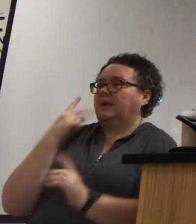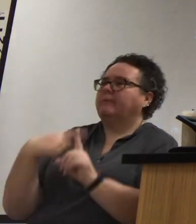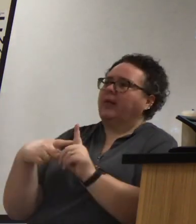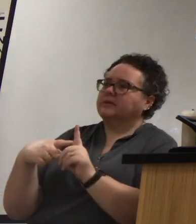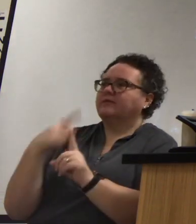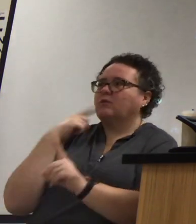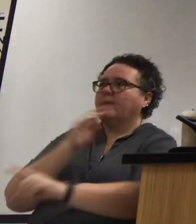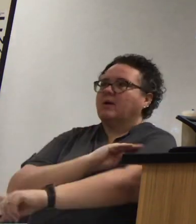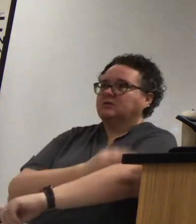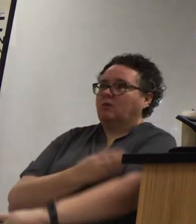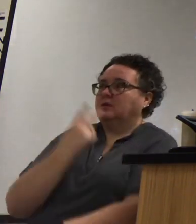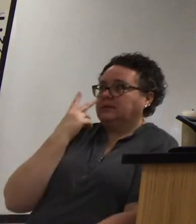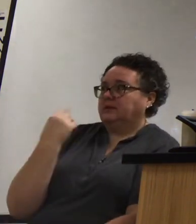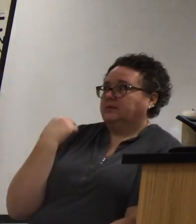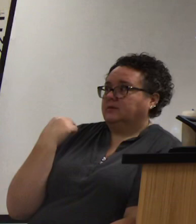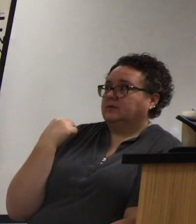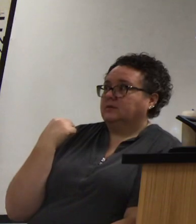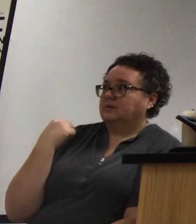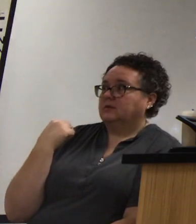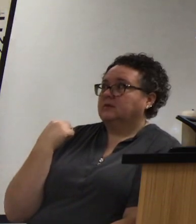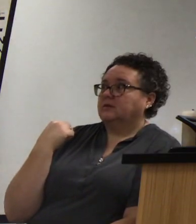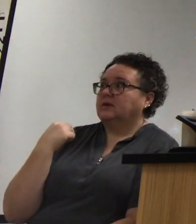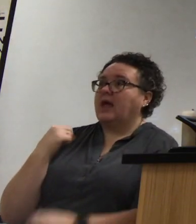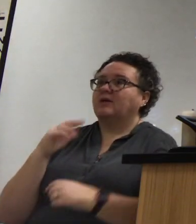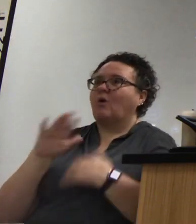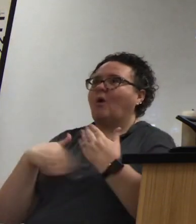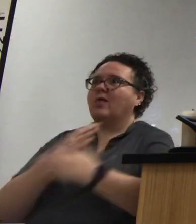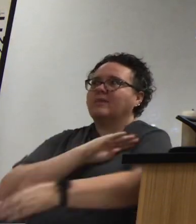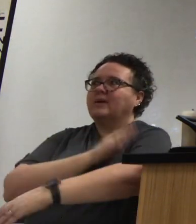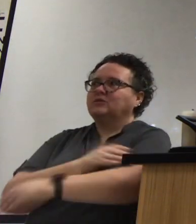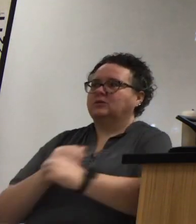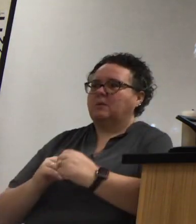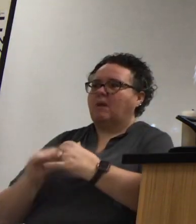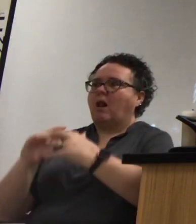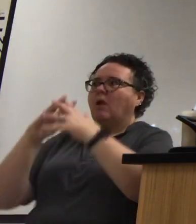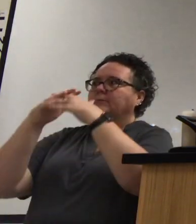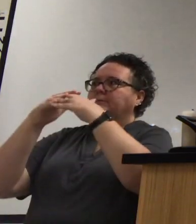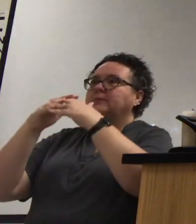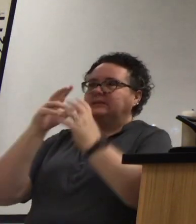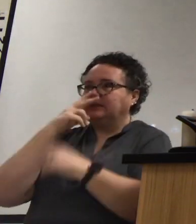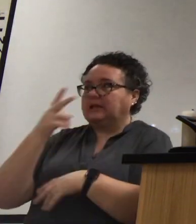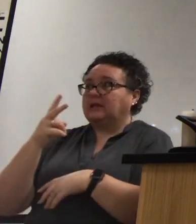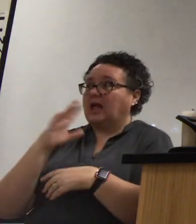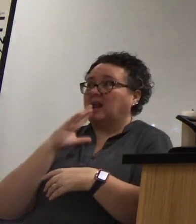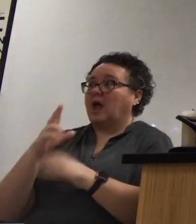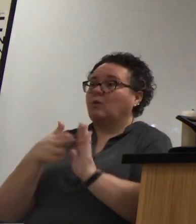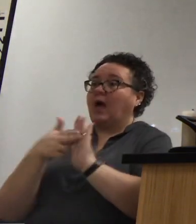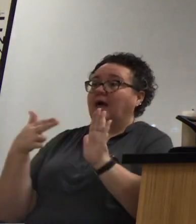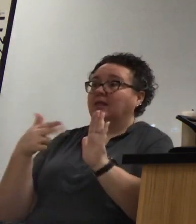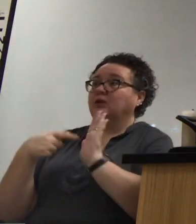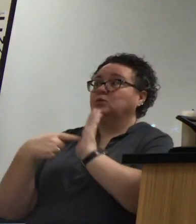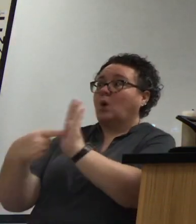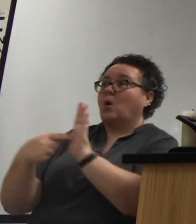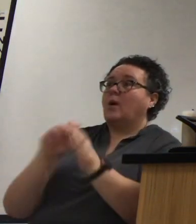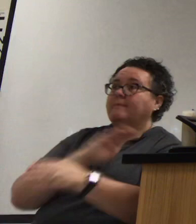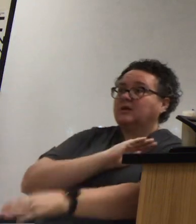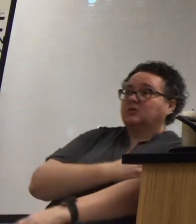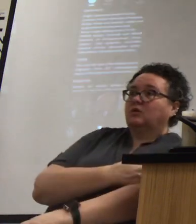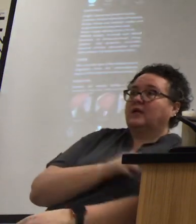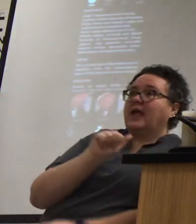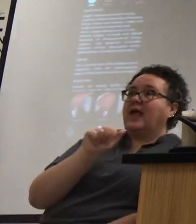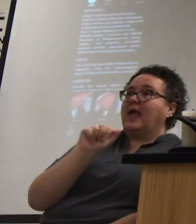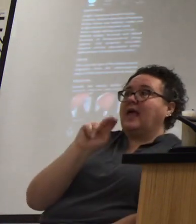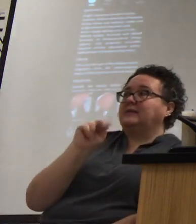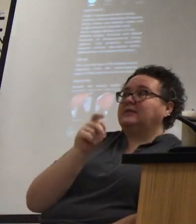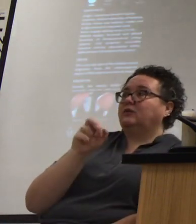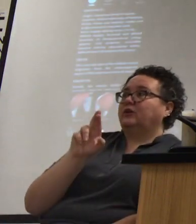here and build up all the muscles. I'm going to highlight a muscle. That's the anterior